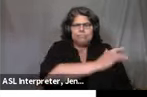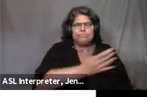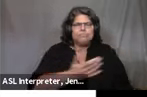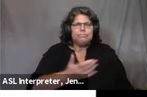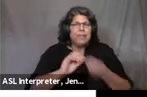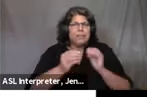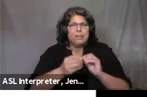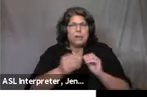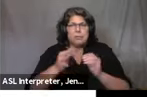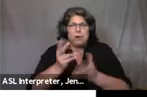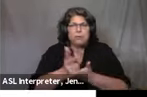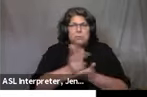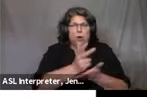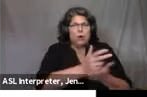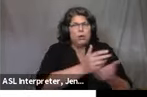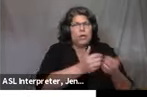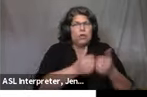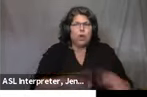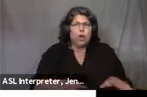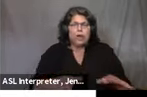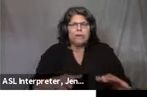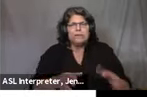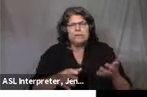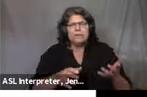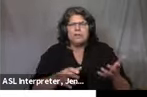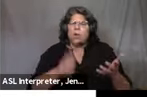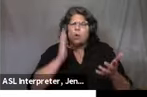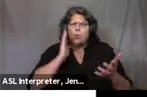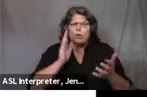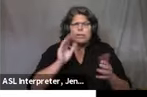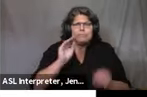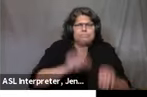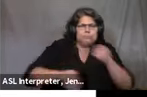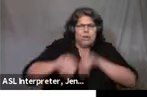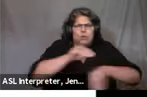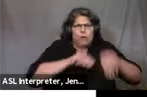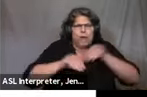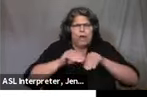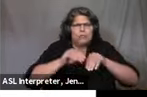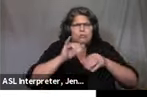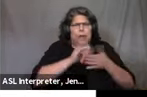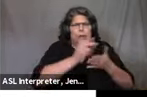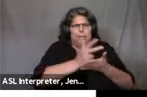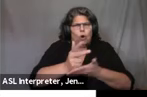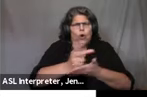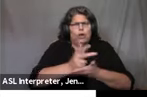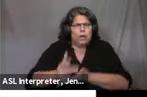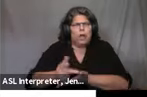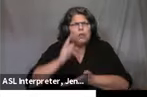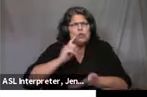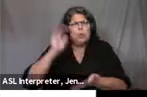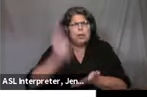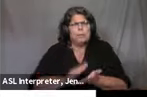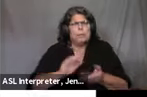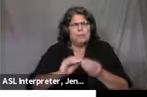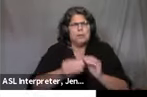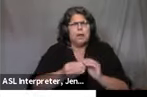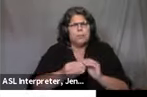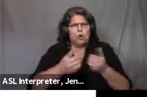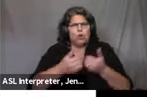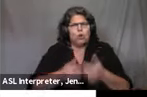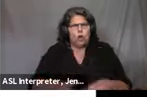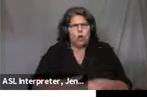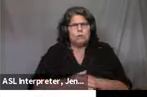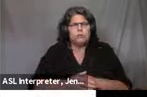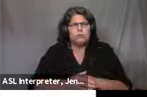of losses will be minimized based on some rearrangement of the parking lot. And those loss of